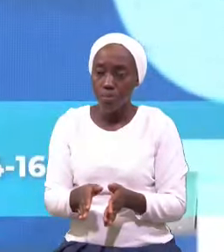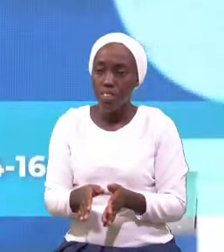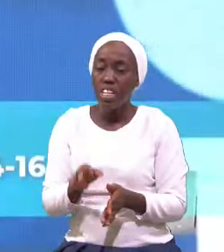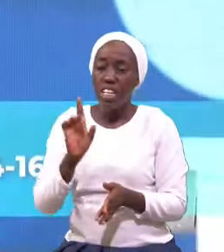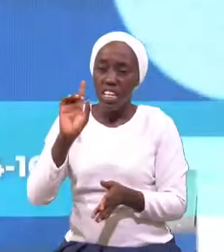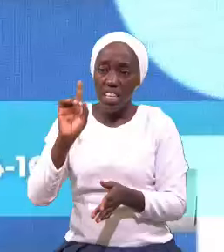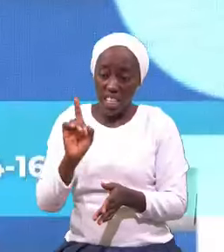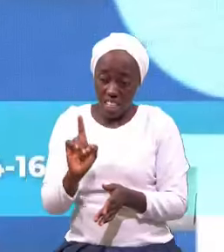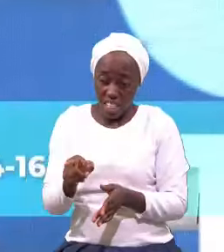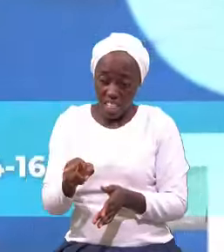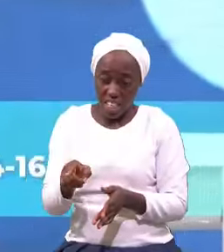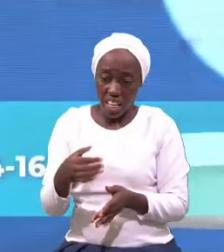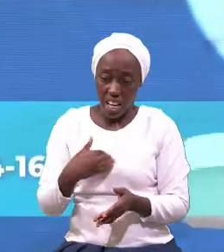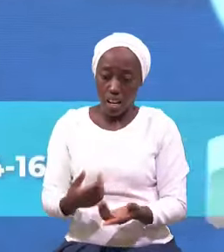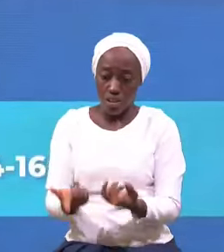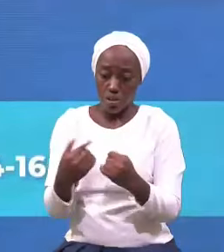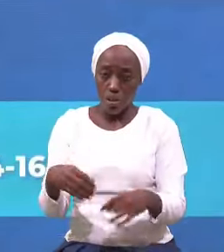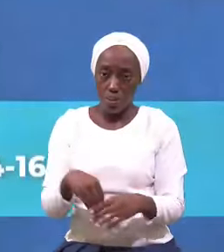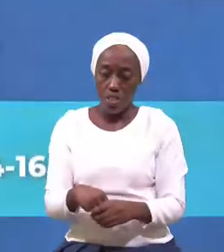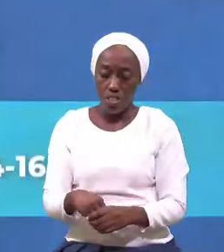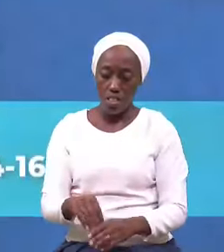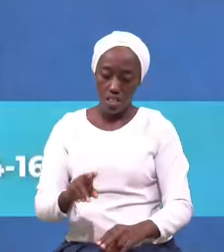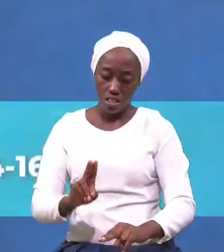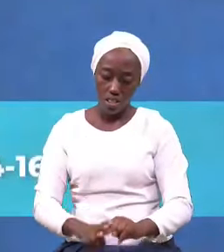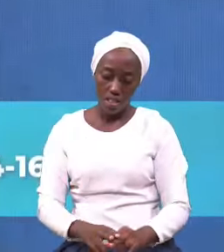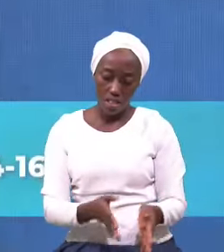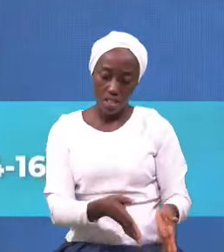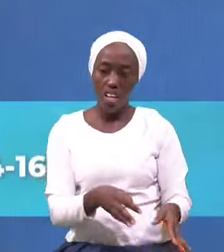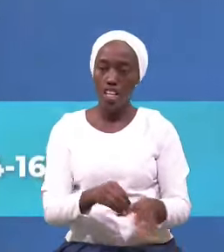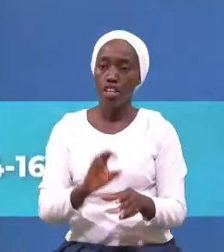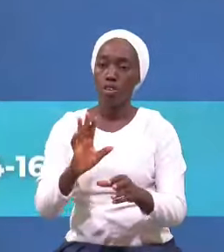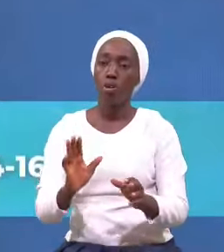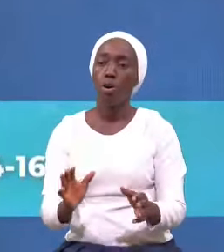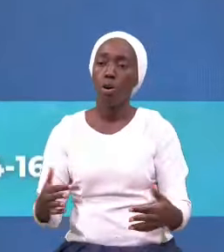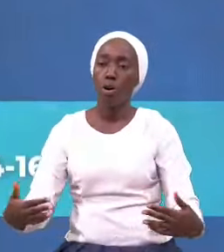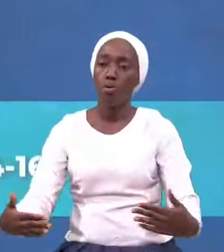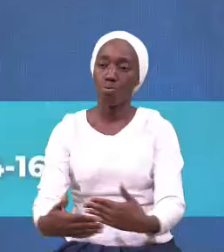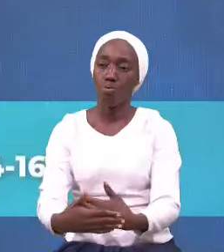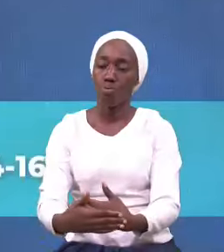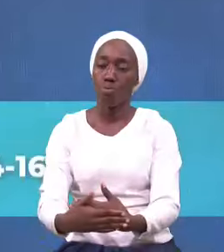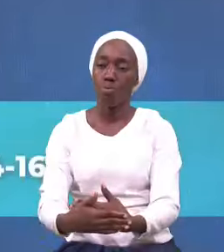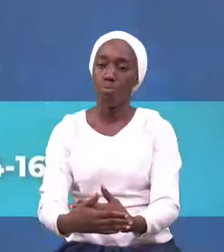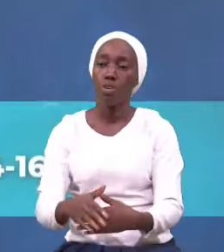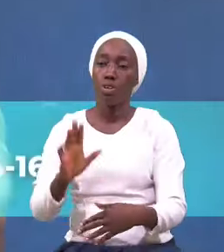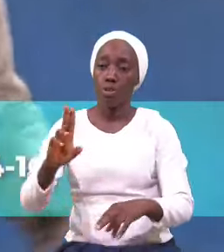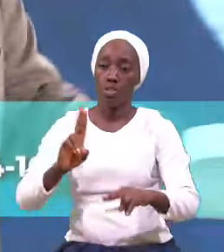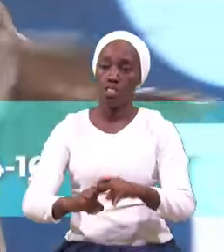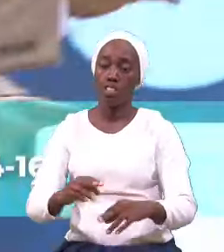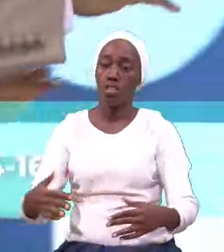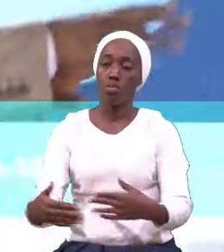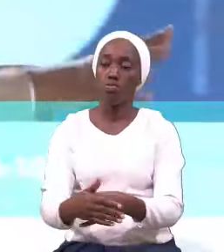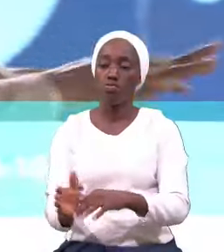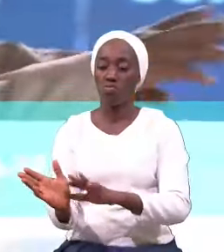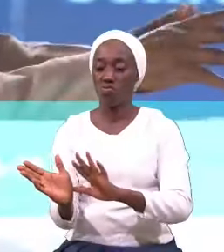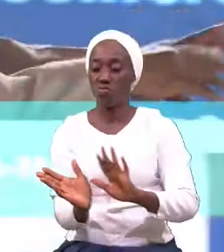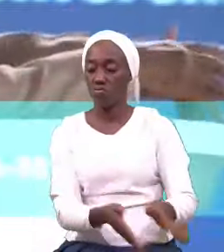in. He's sitting there in your sitting room. You leave him there. And you're